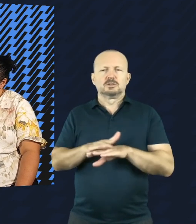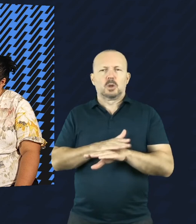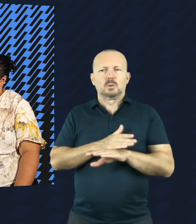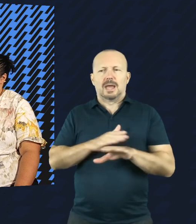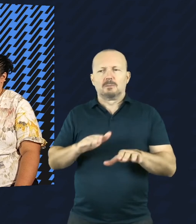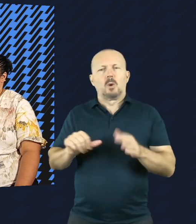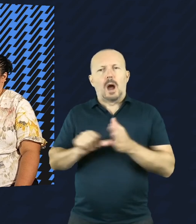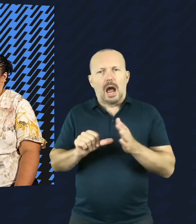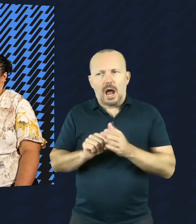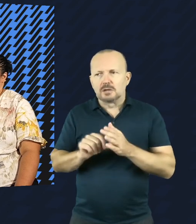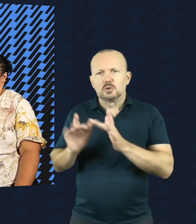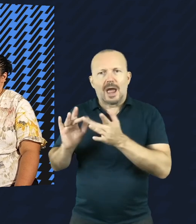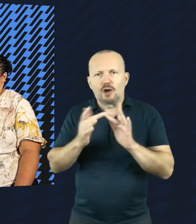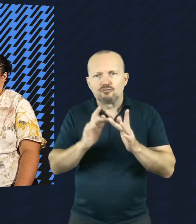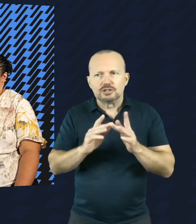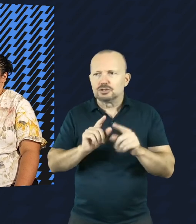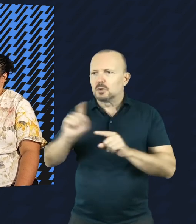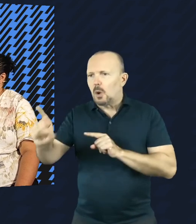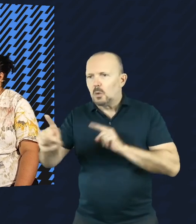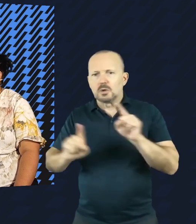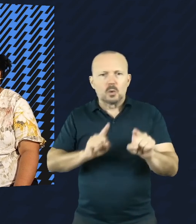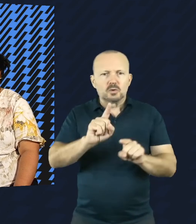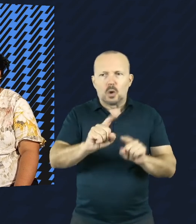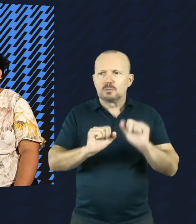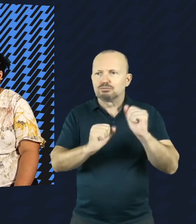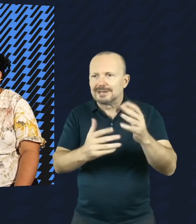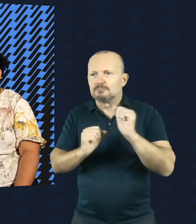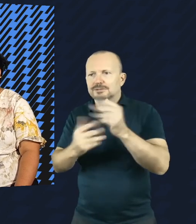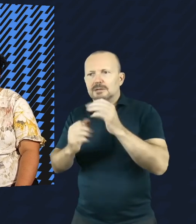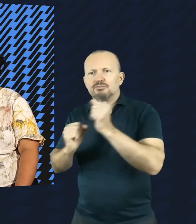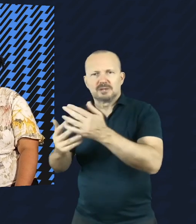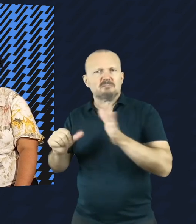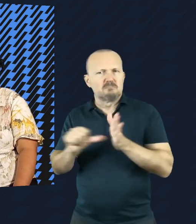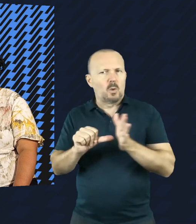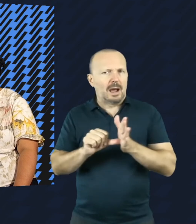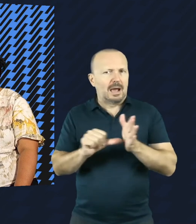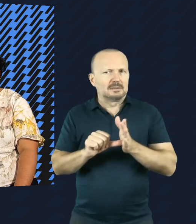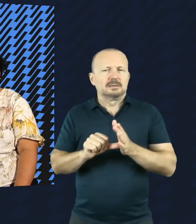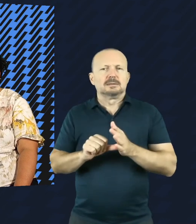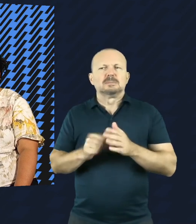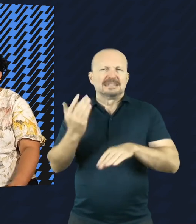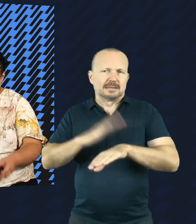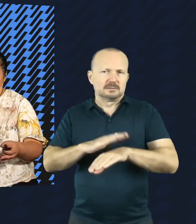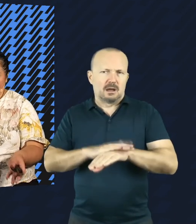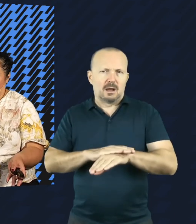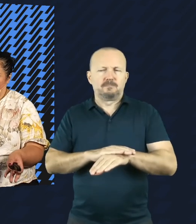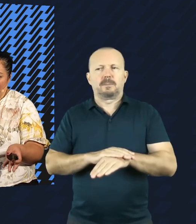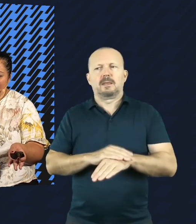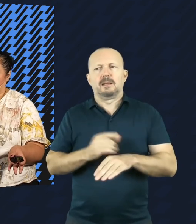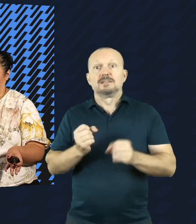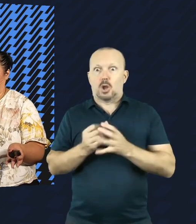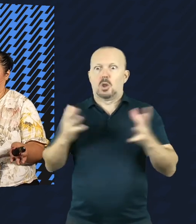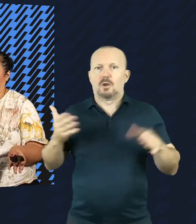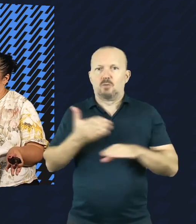There's interest, but it takes time. Yeah, it is a lot of mahi for people doing their